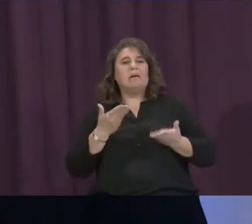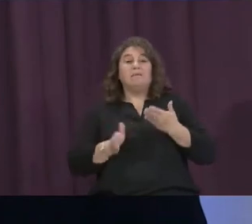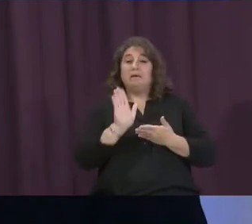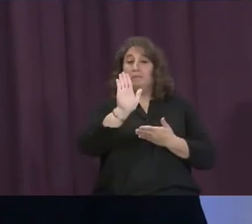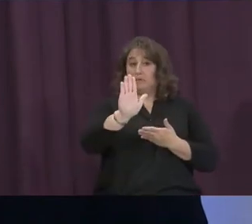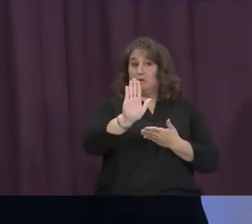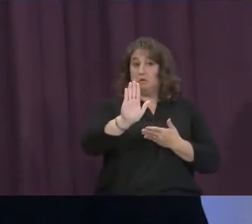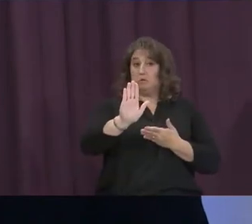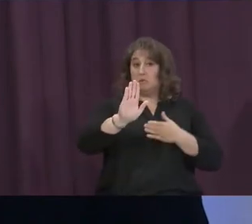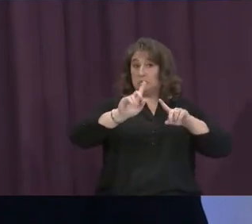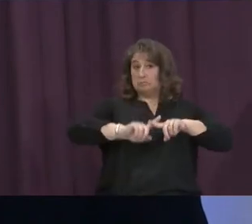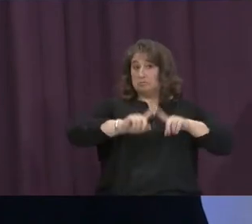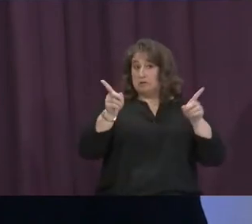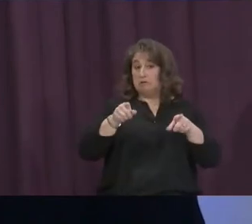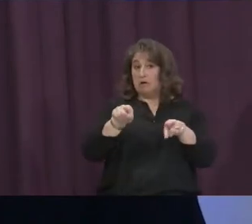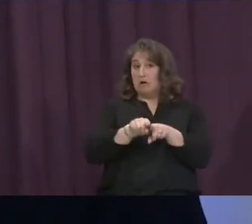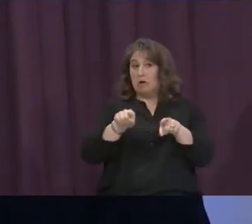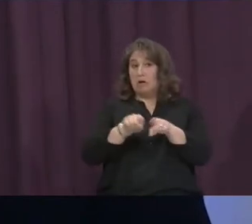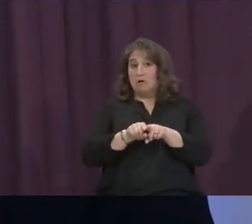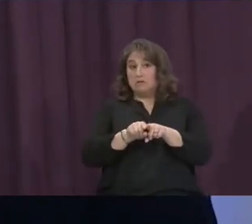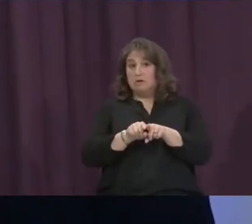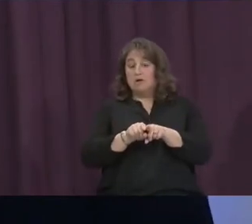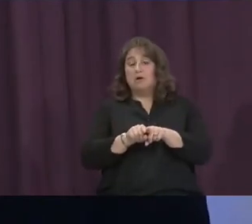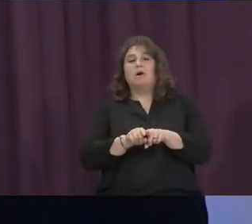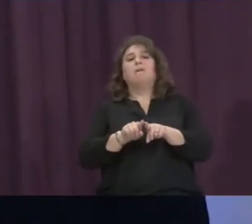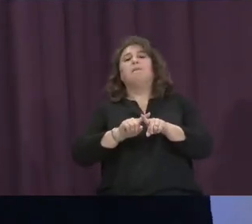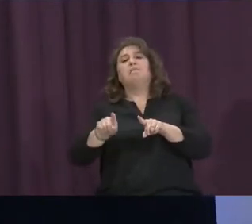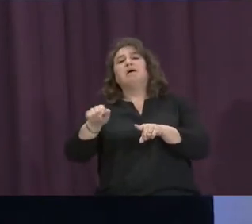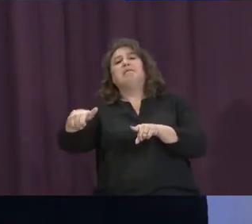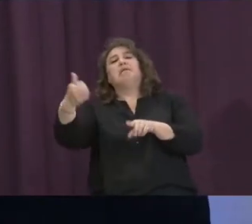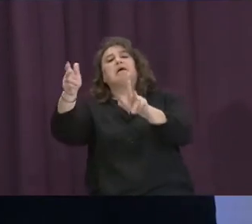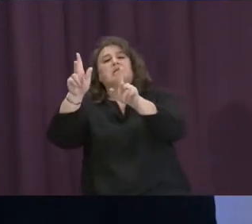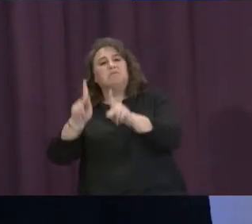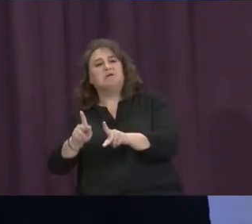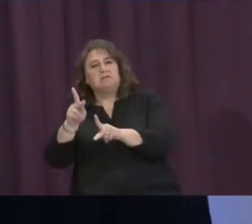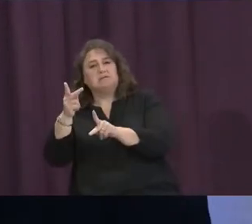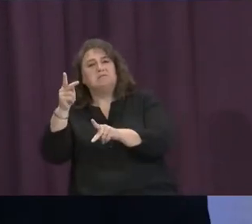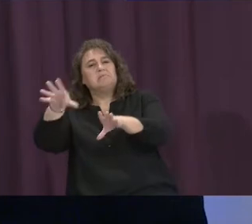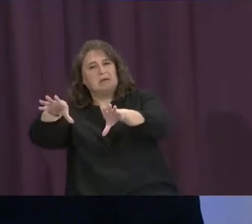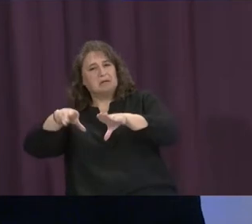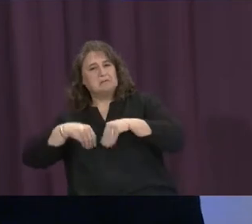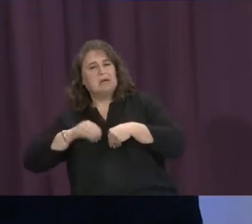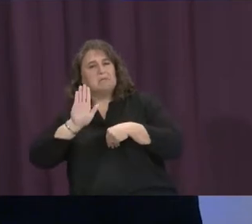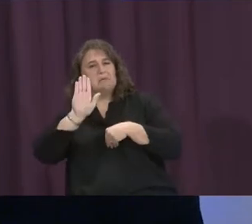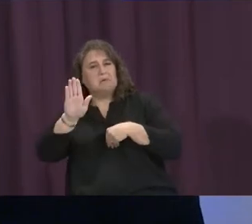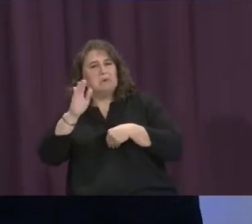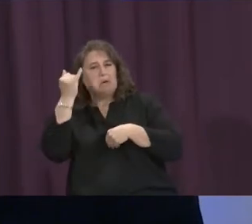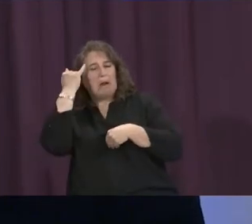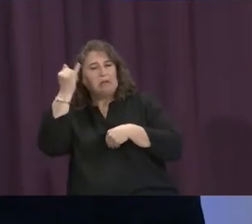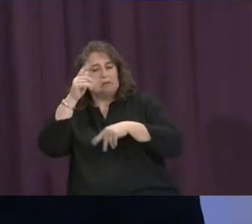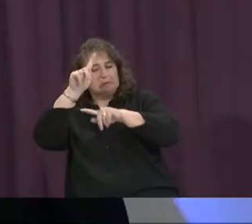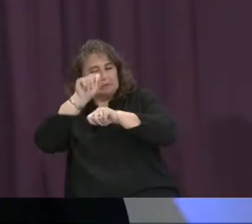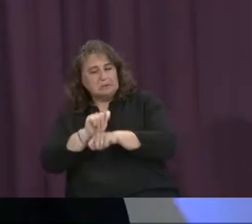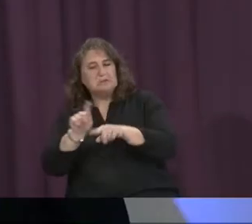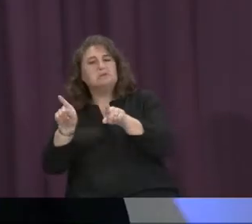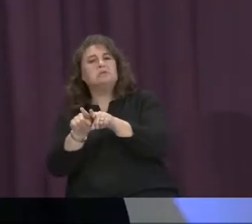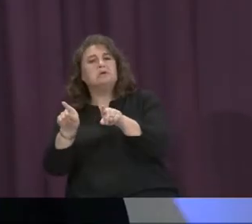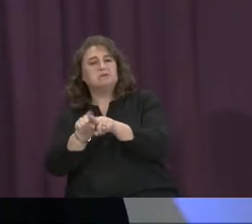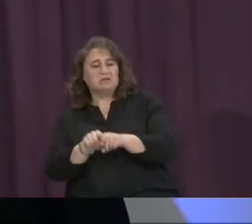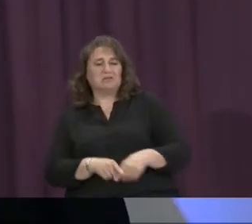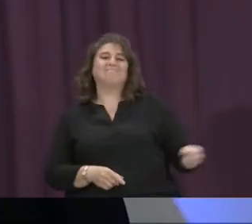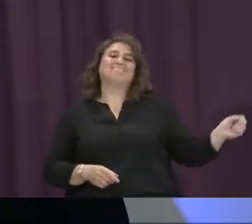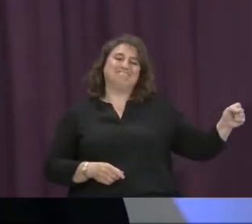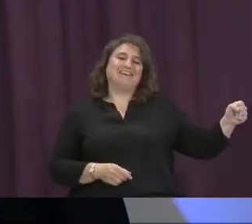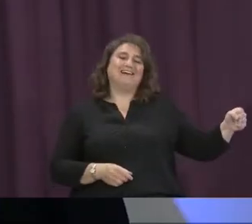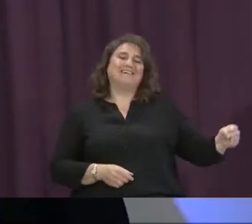different might also be reciprocated from that person. Right. I love that. Absolutely. Absolutely. And,